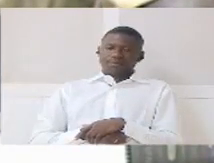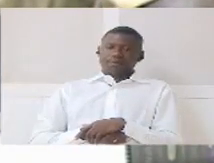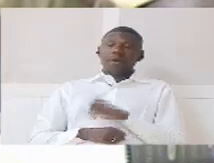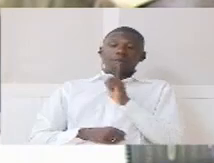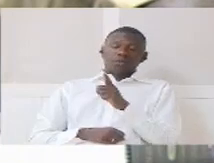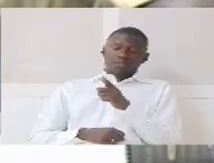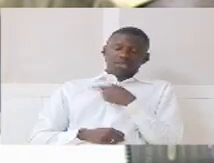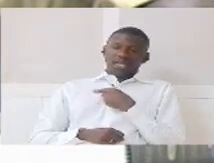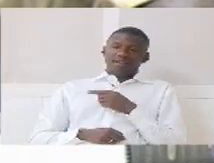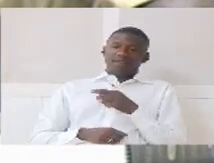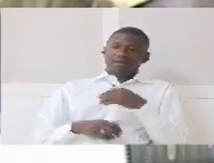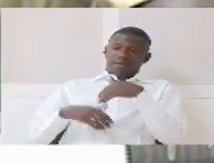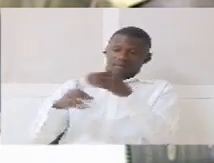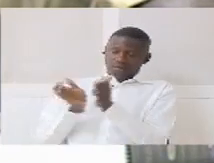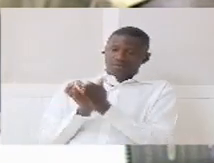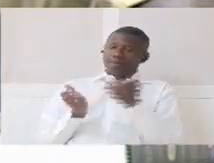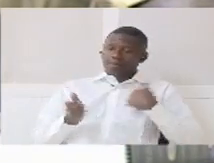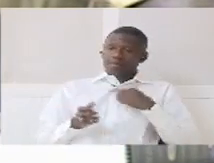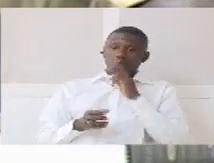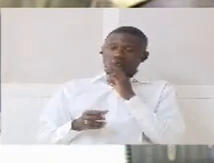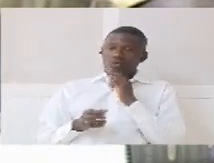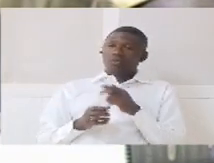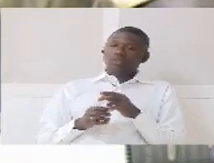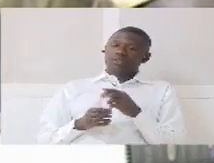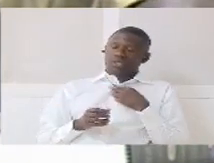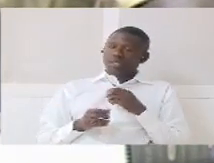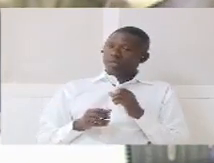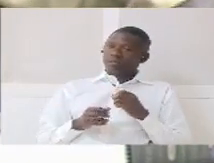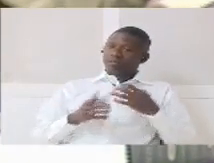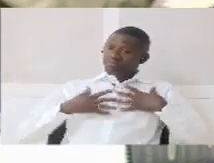But there are special people who, on medical advice, yes.